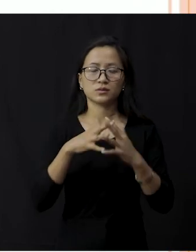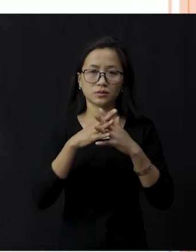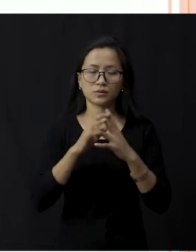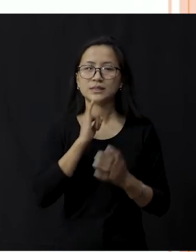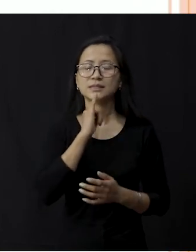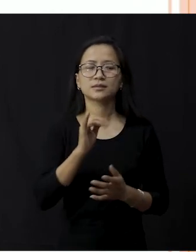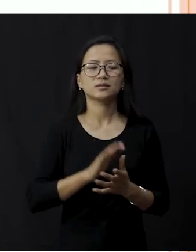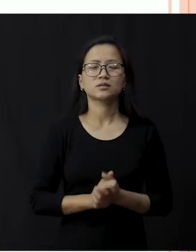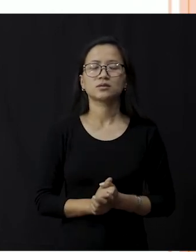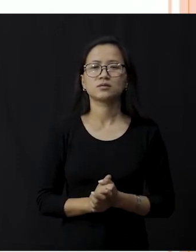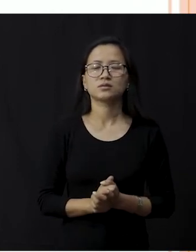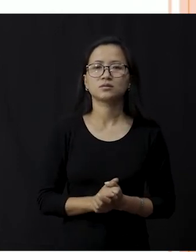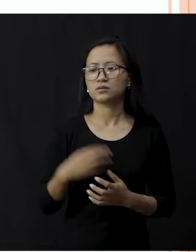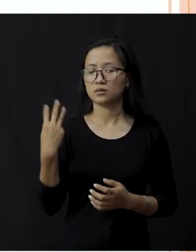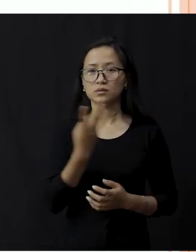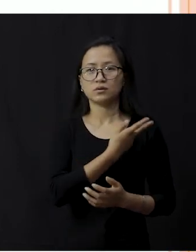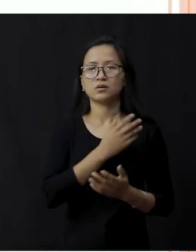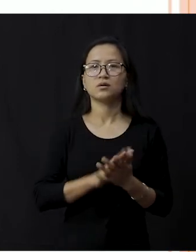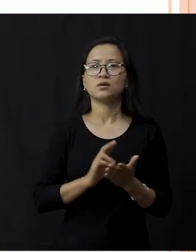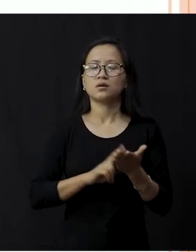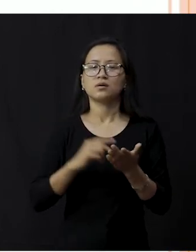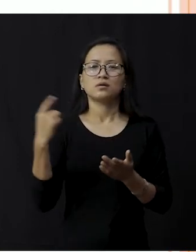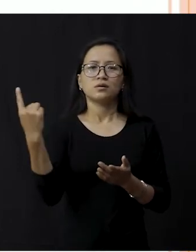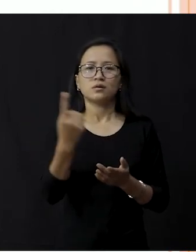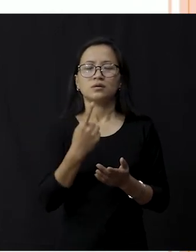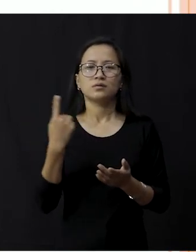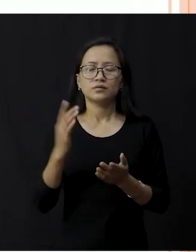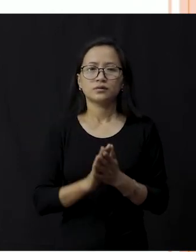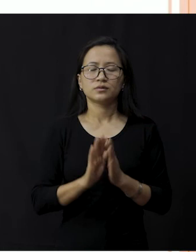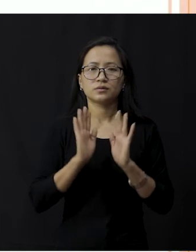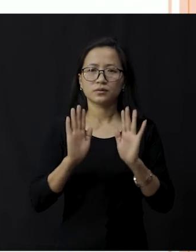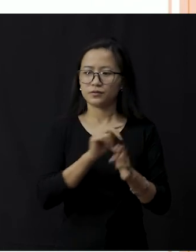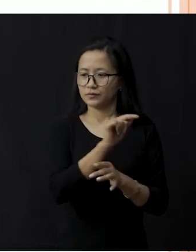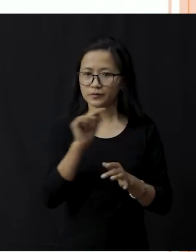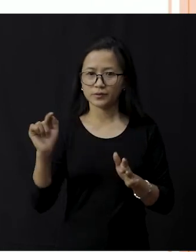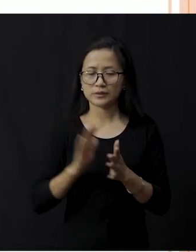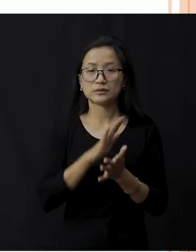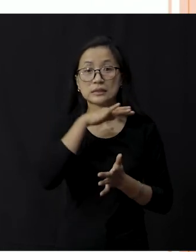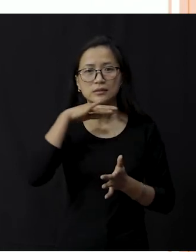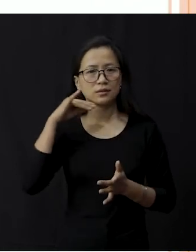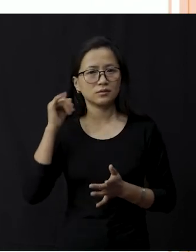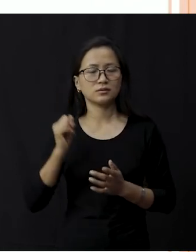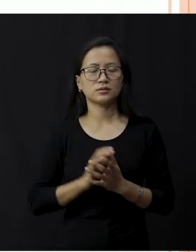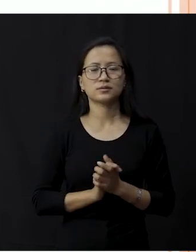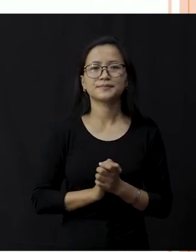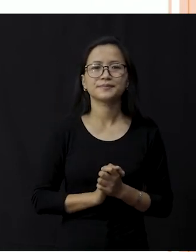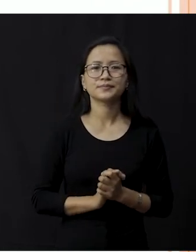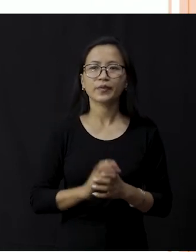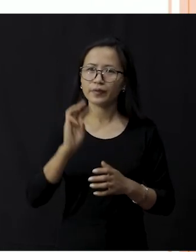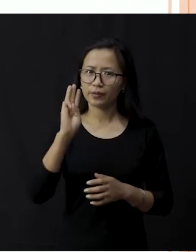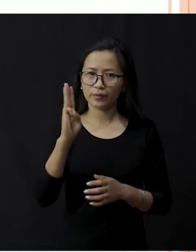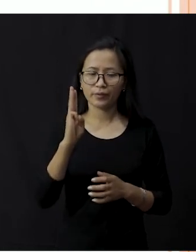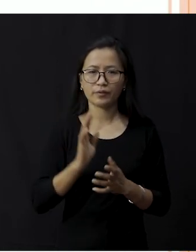is, our national flag has dash colors. Is it